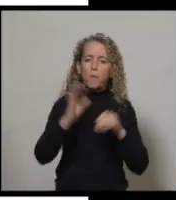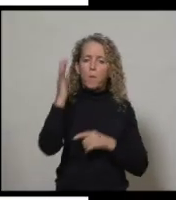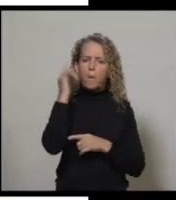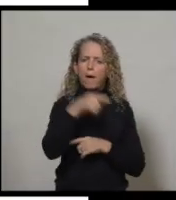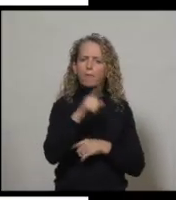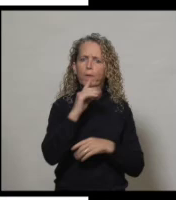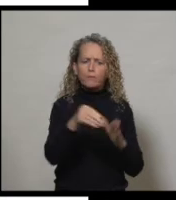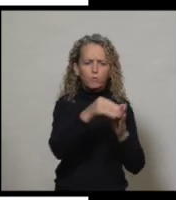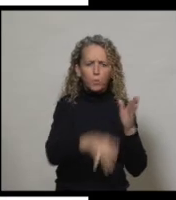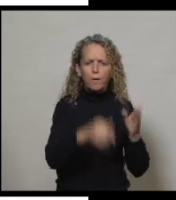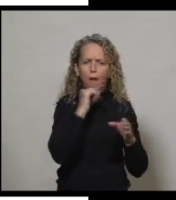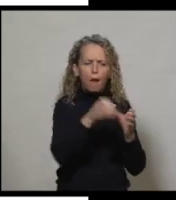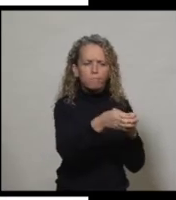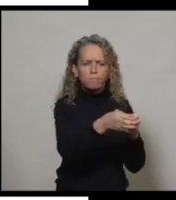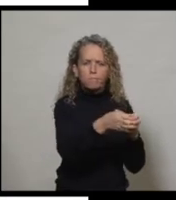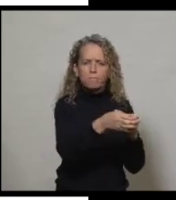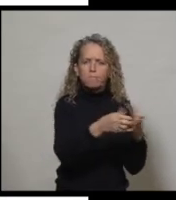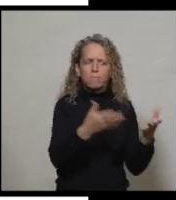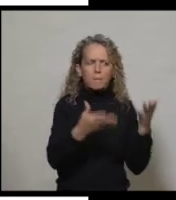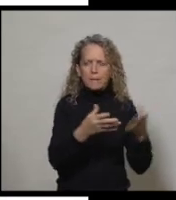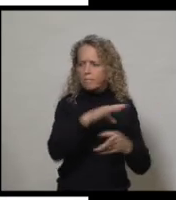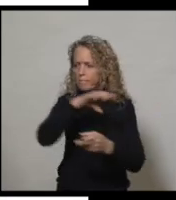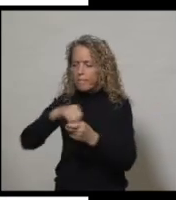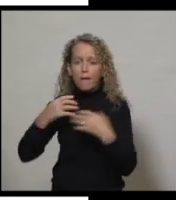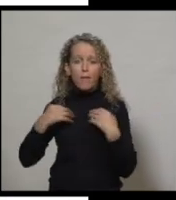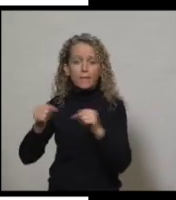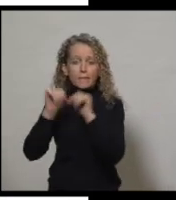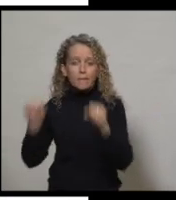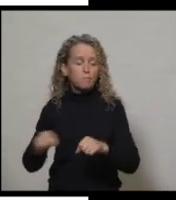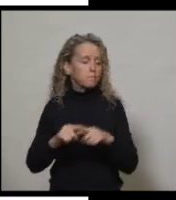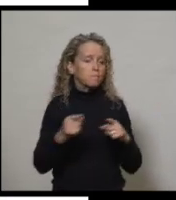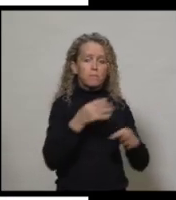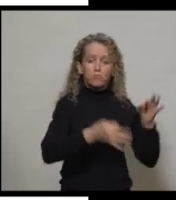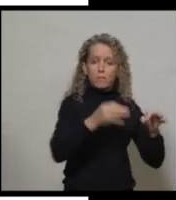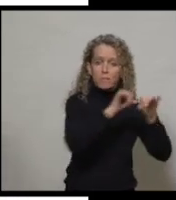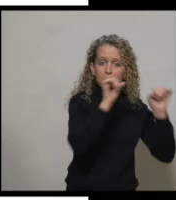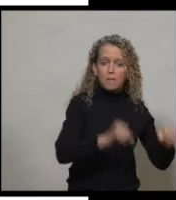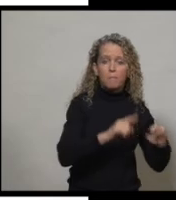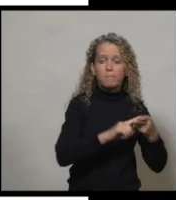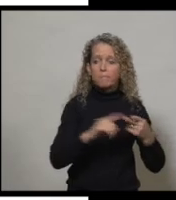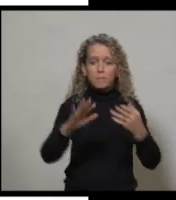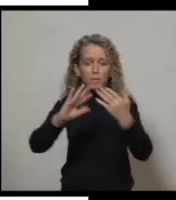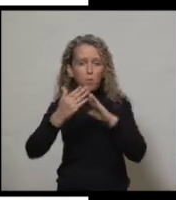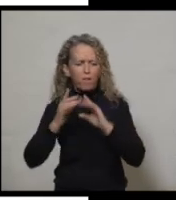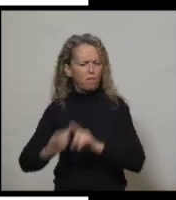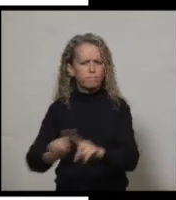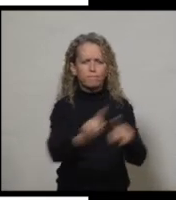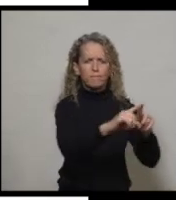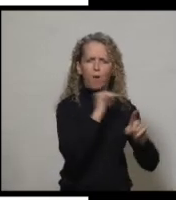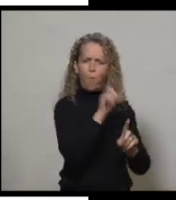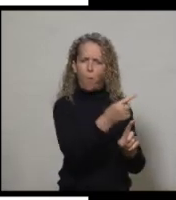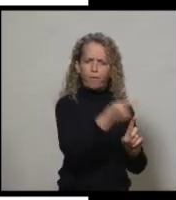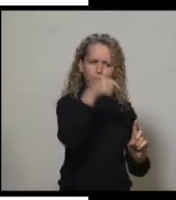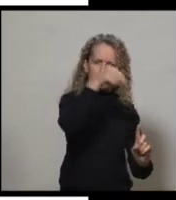just to the education system. They may also come in our health system. They may be in our justice system with other community partners. So how are we really figuring out as